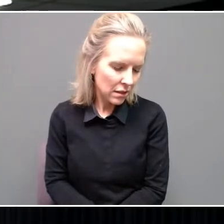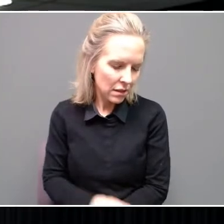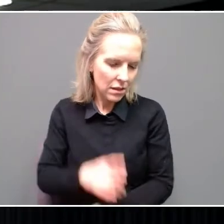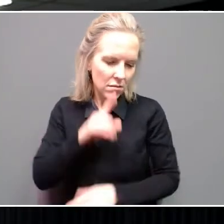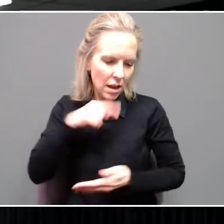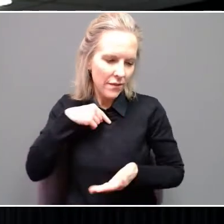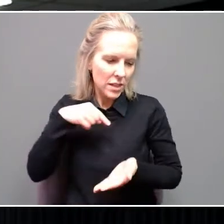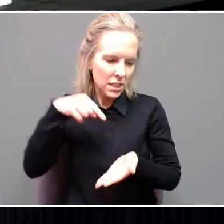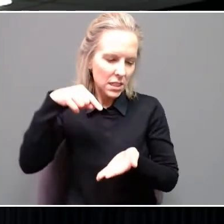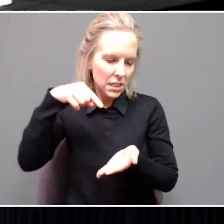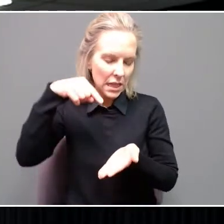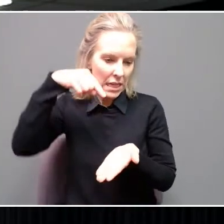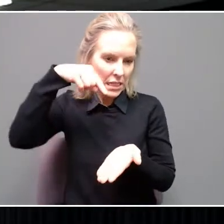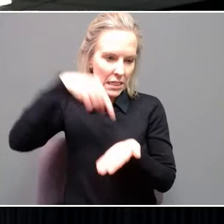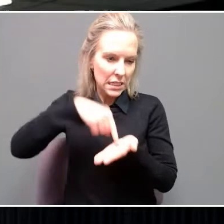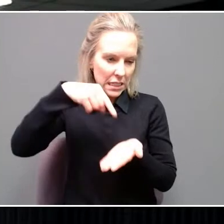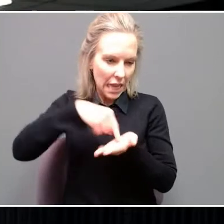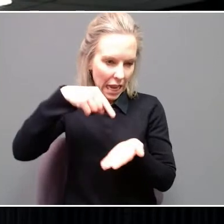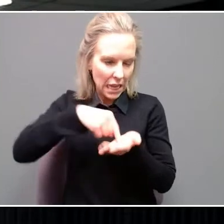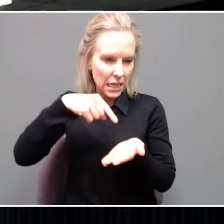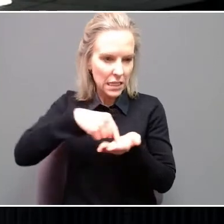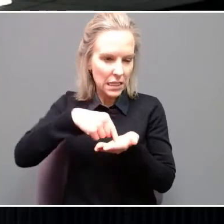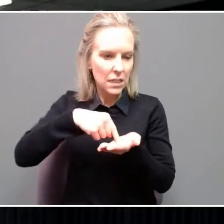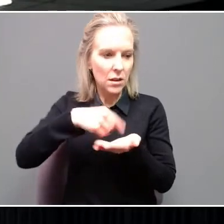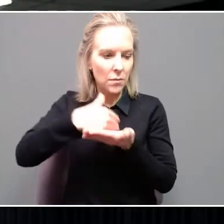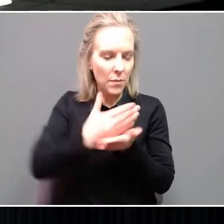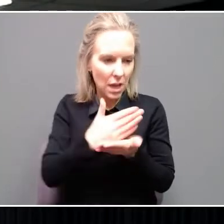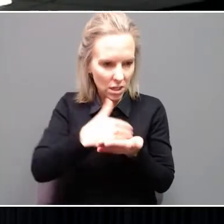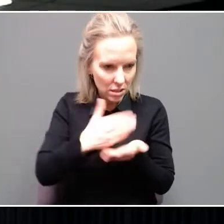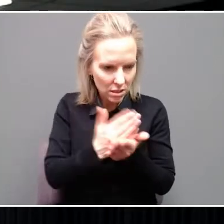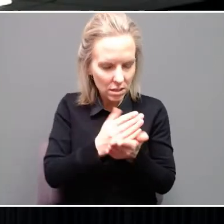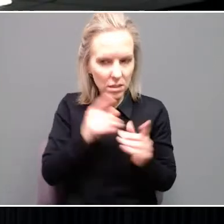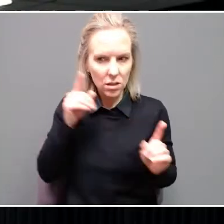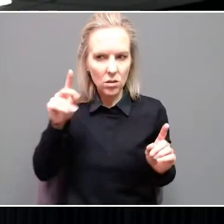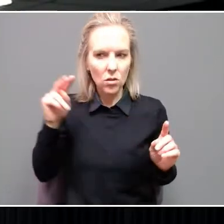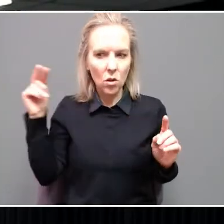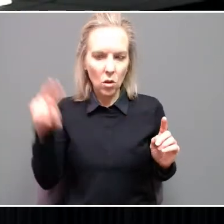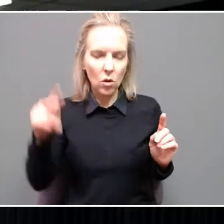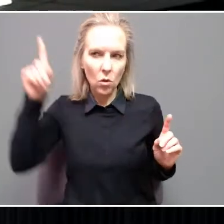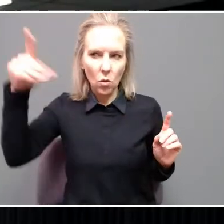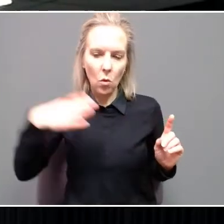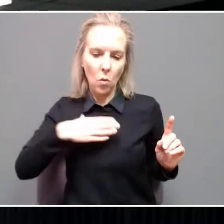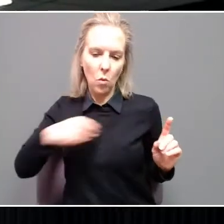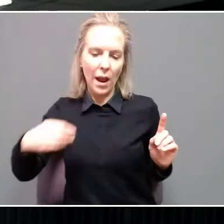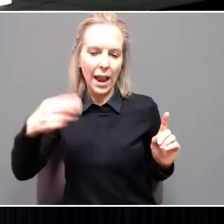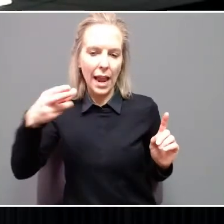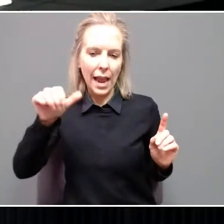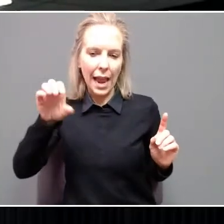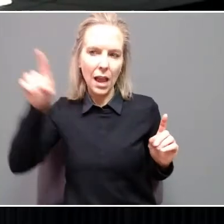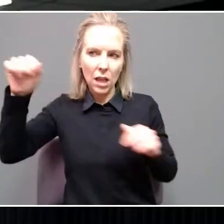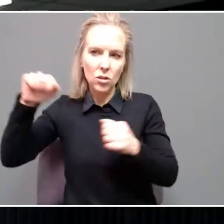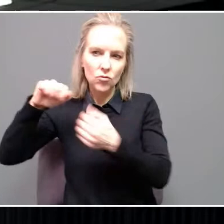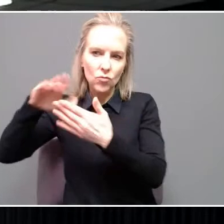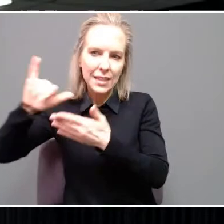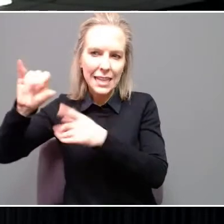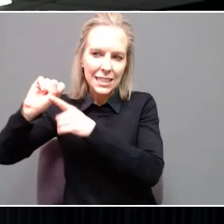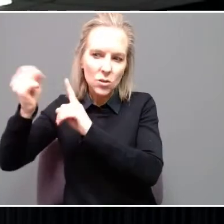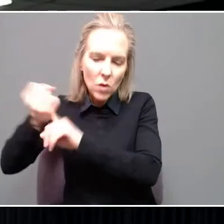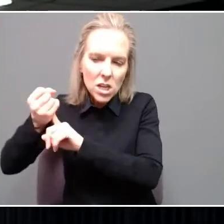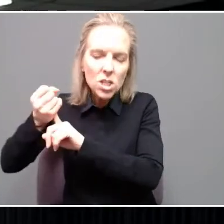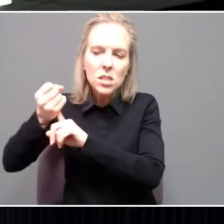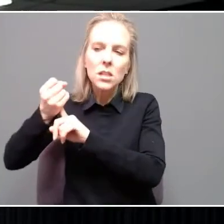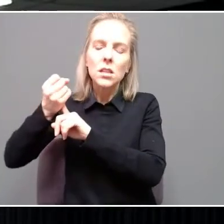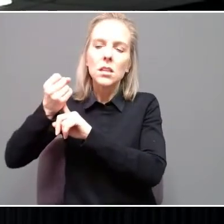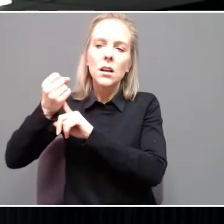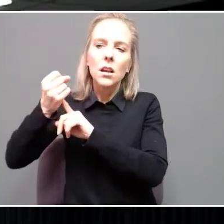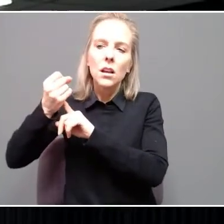reached, and now there's conflict between the White House and Congress as to how they're going to address the situation. What steps have